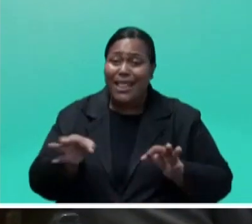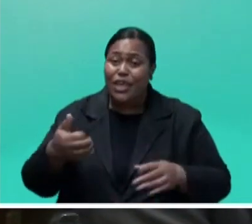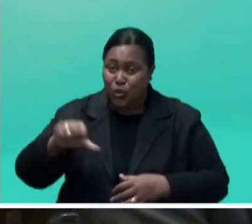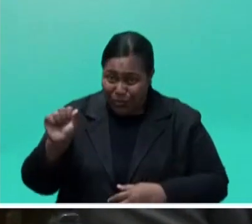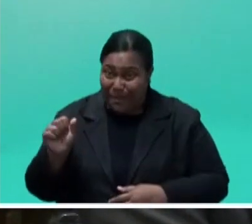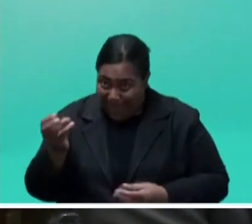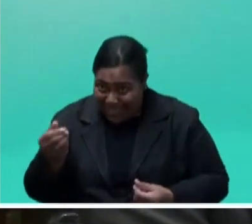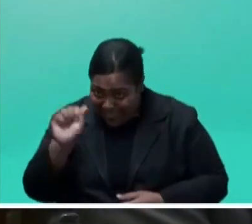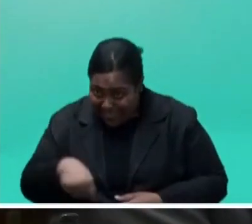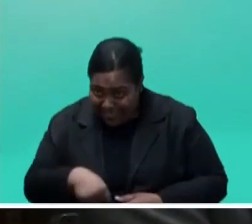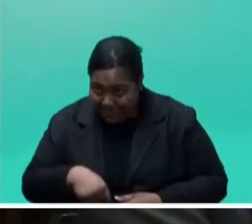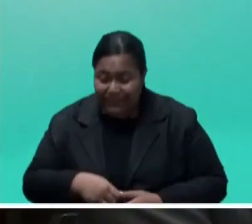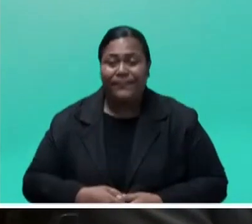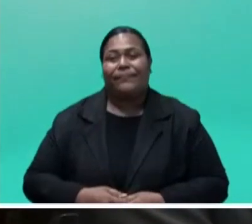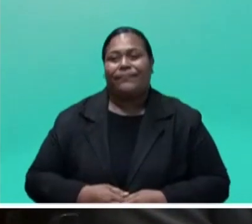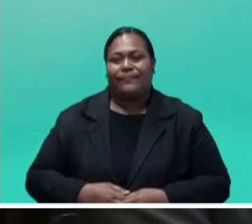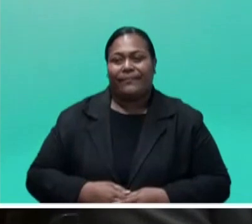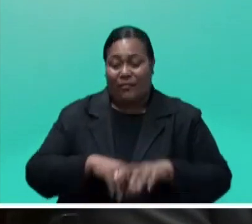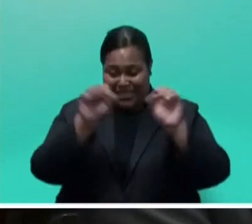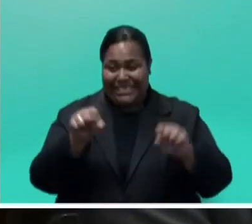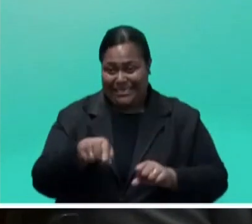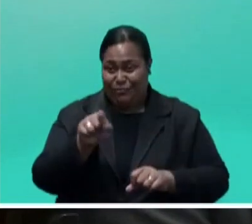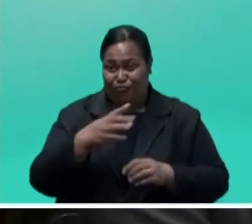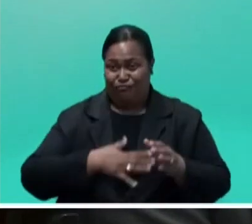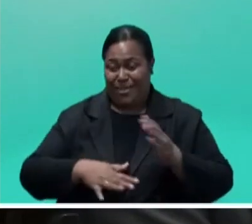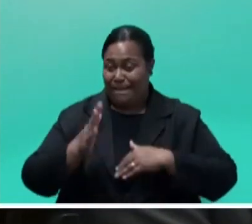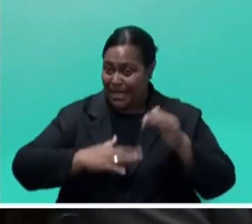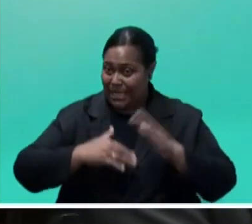money for the system.